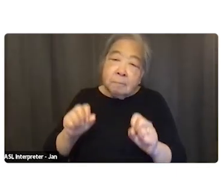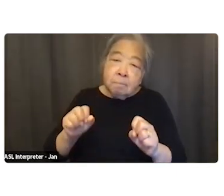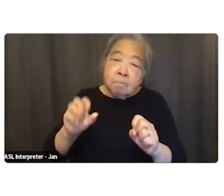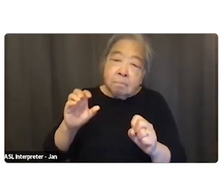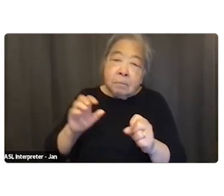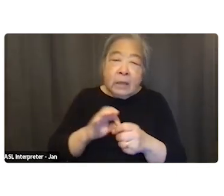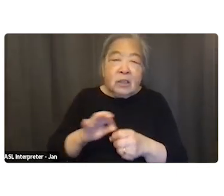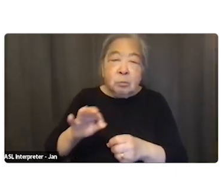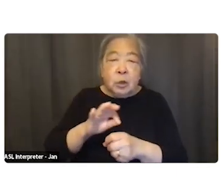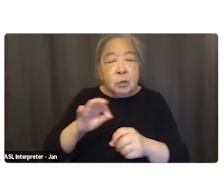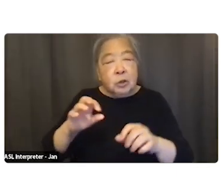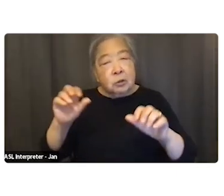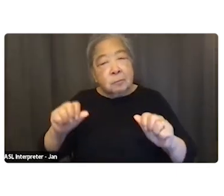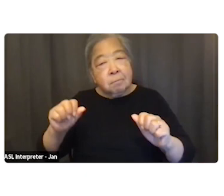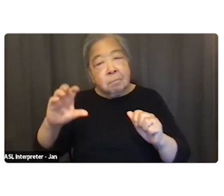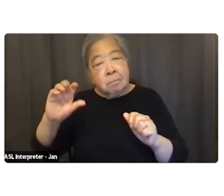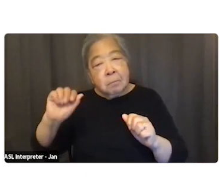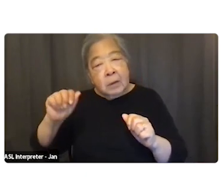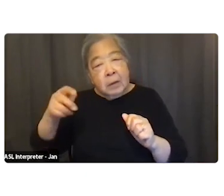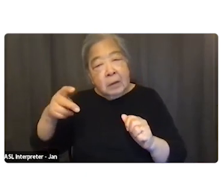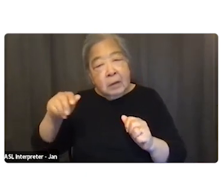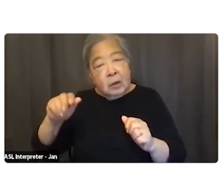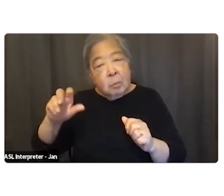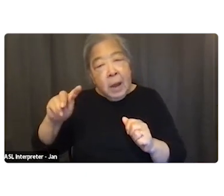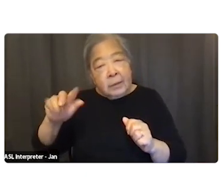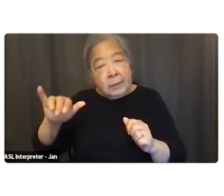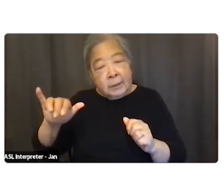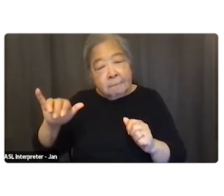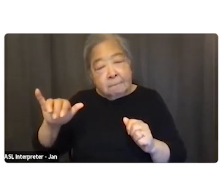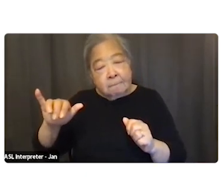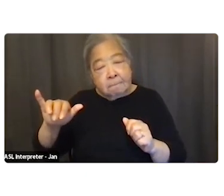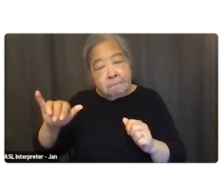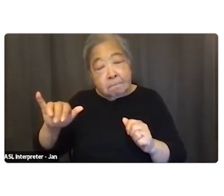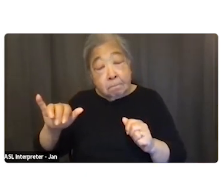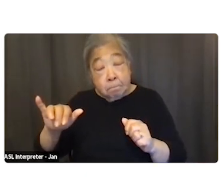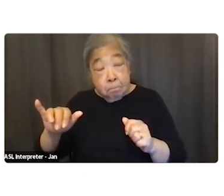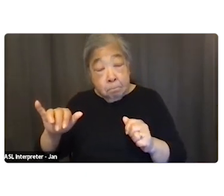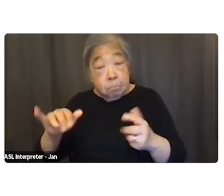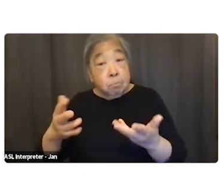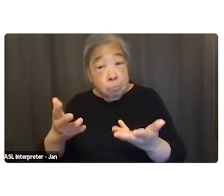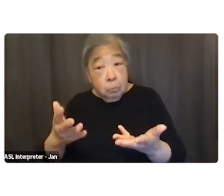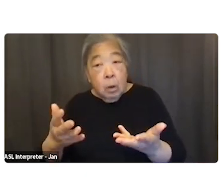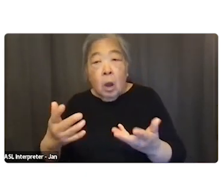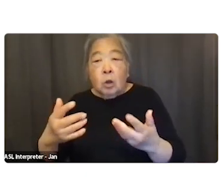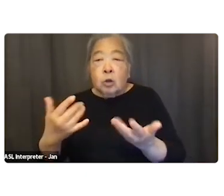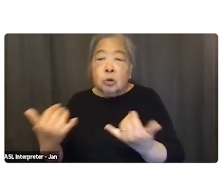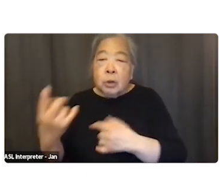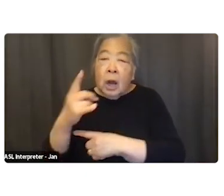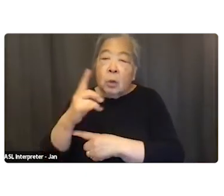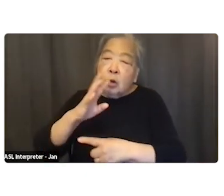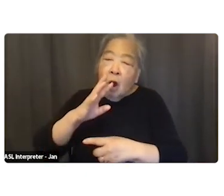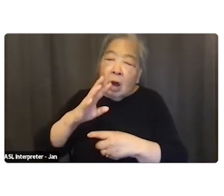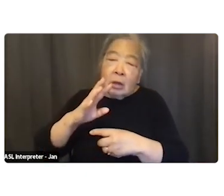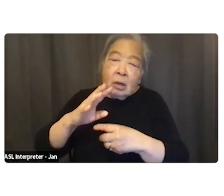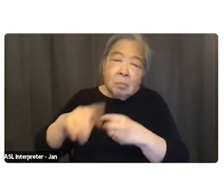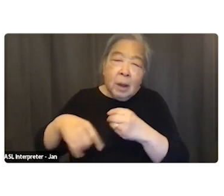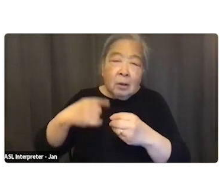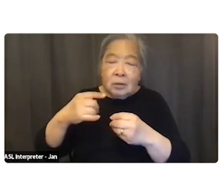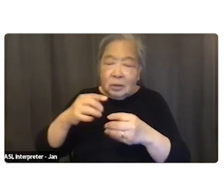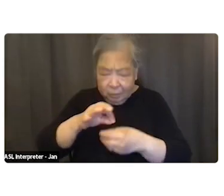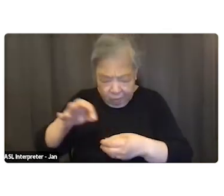Okay, so in our conversation, we're gonna spend some time talking about spiritual capacity, unpacking